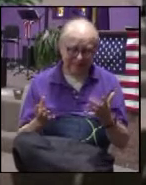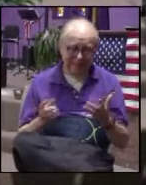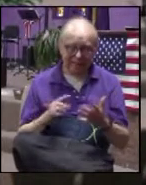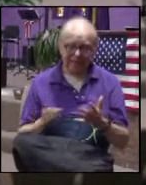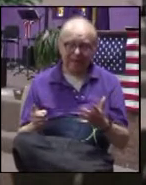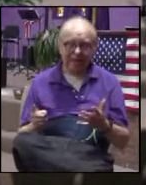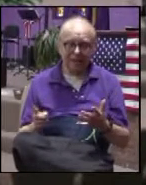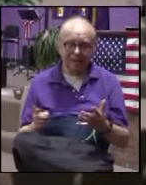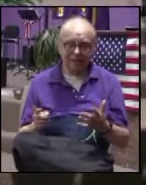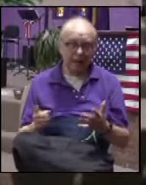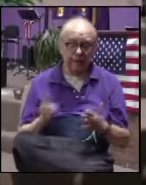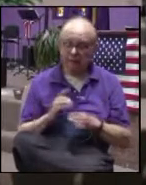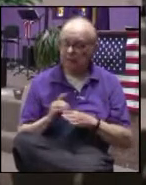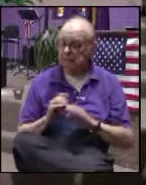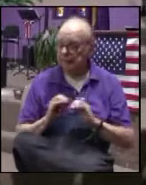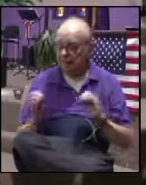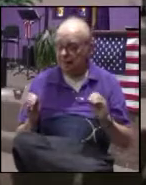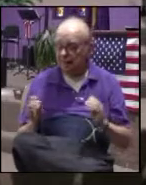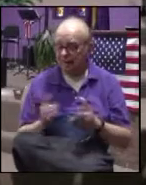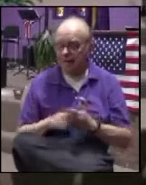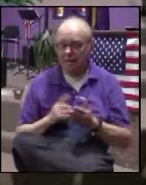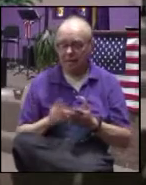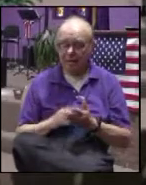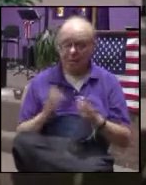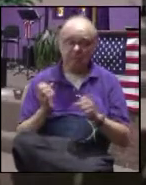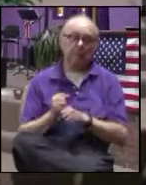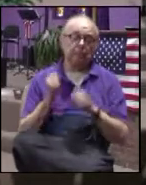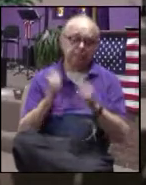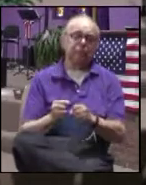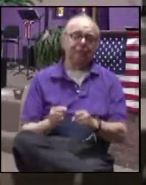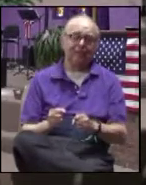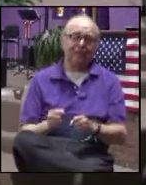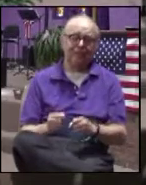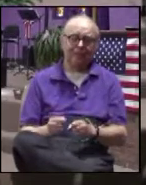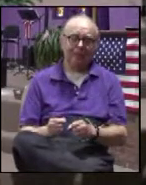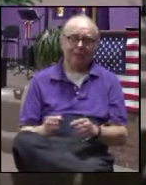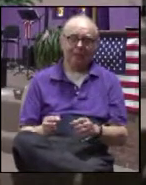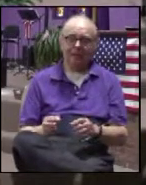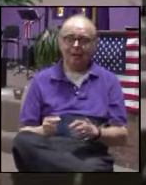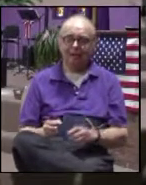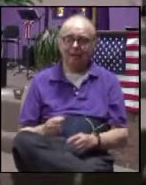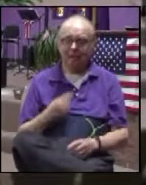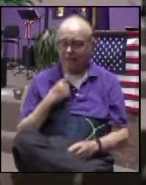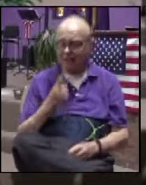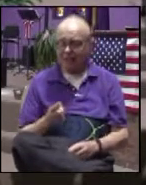have no discipline. And sometimes you just want to grab them and corral